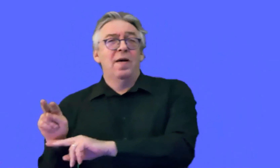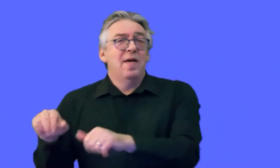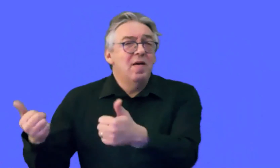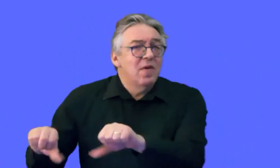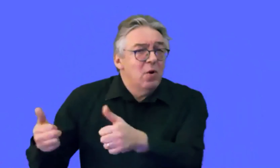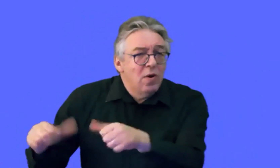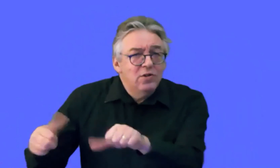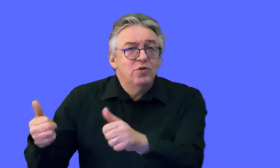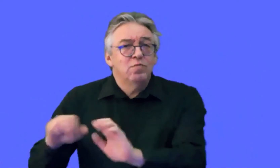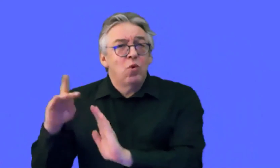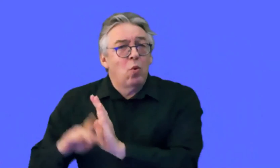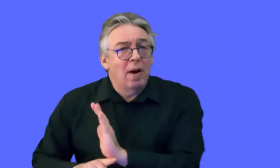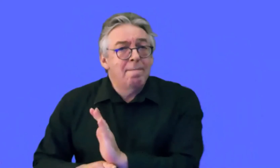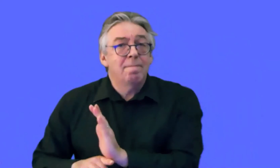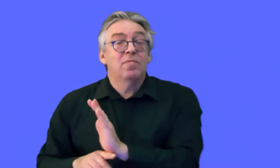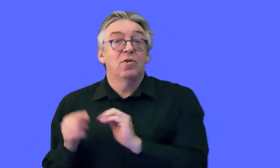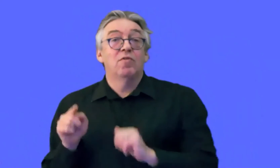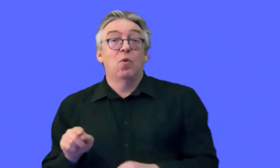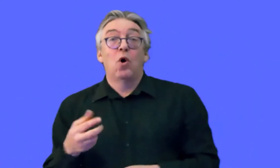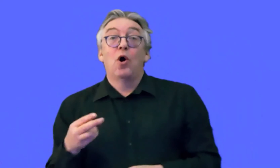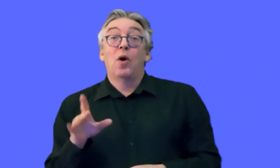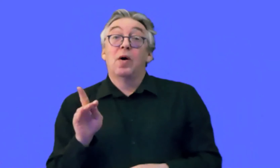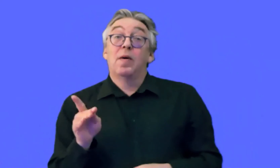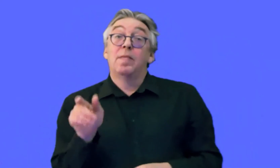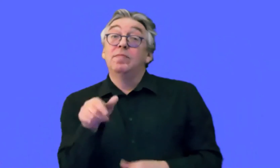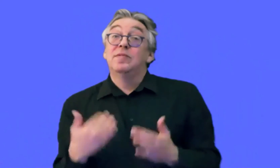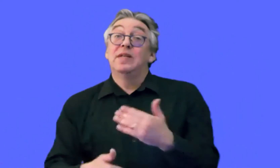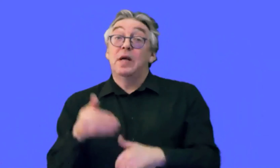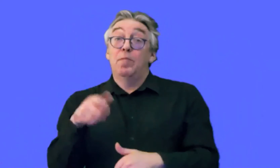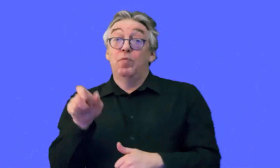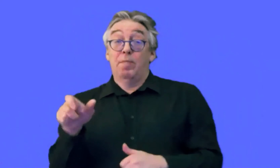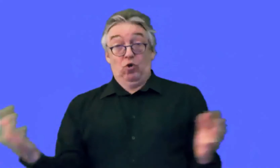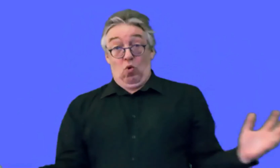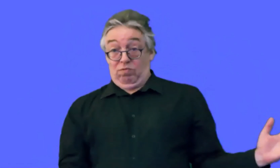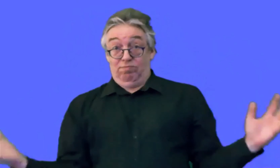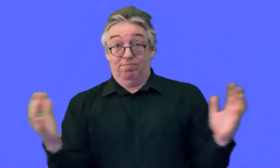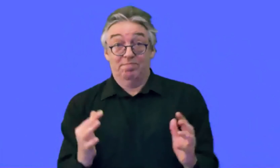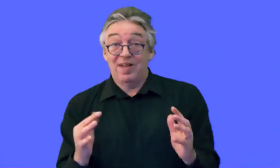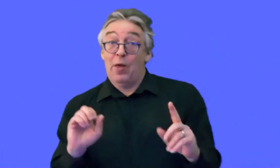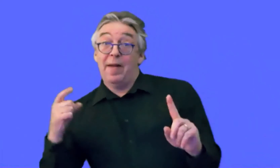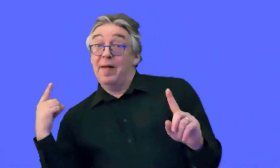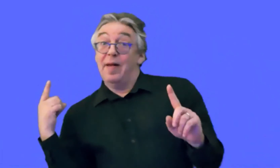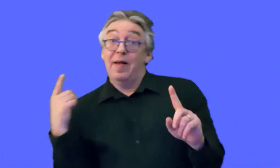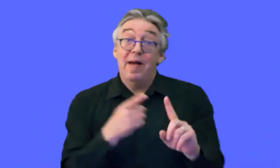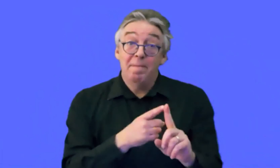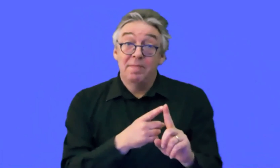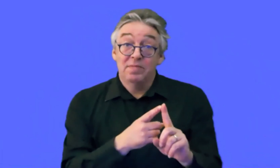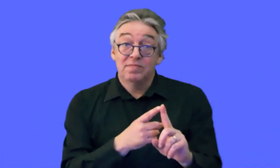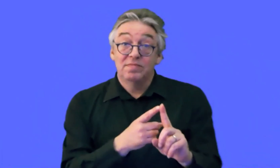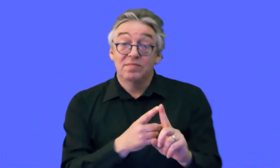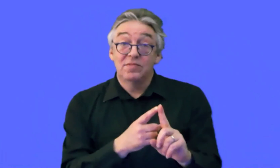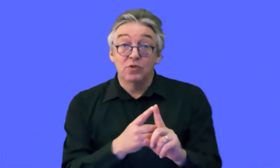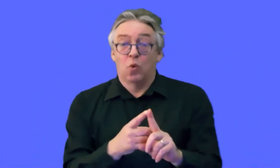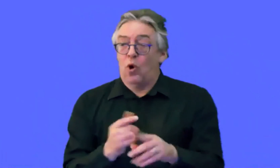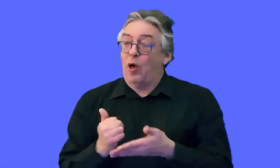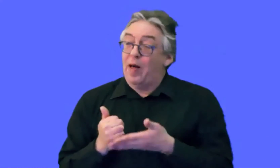of programs for the PWDs. The main objective of this meeting was to launch and conduct the Disability